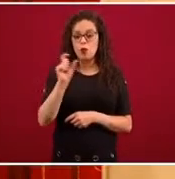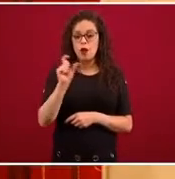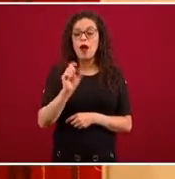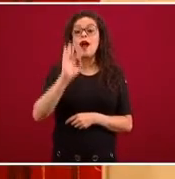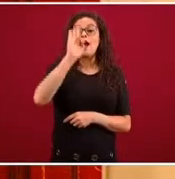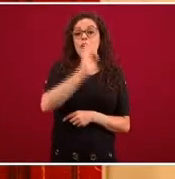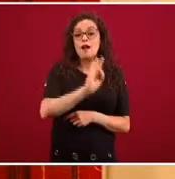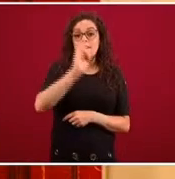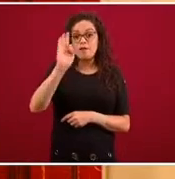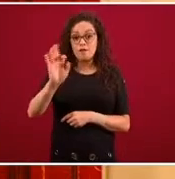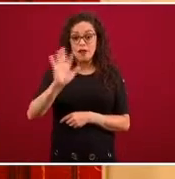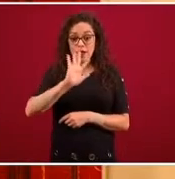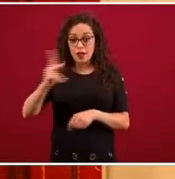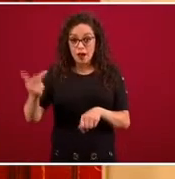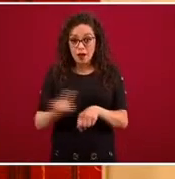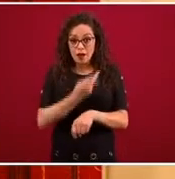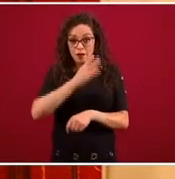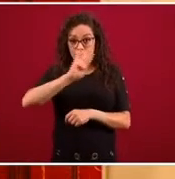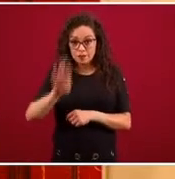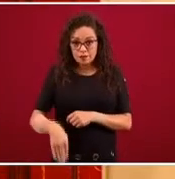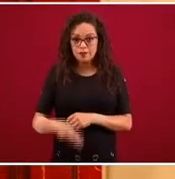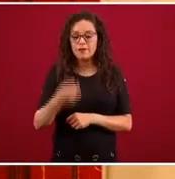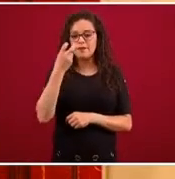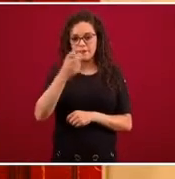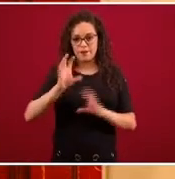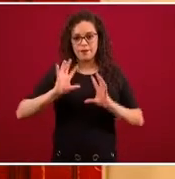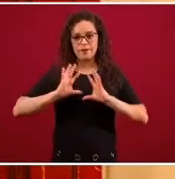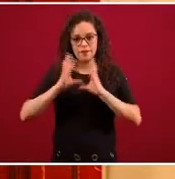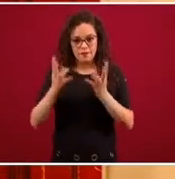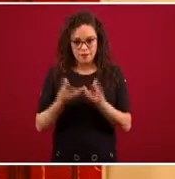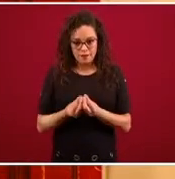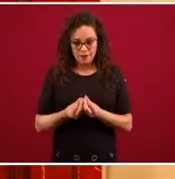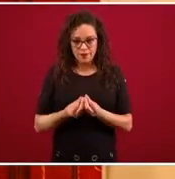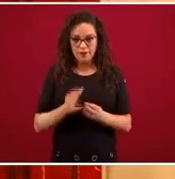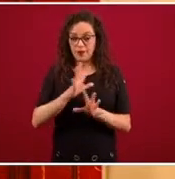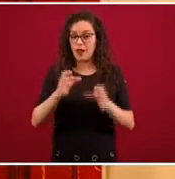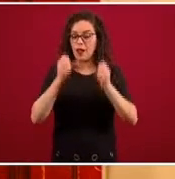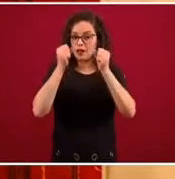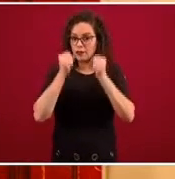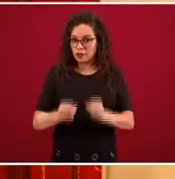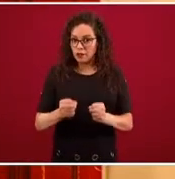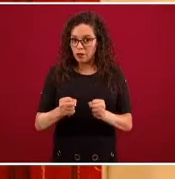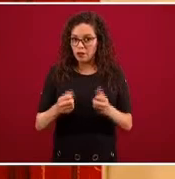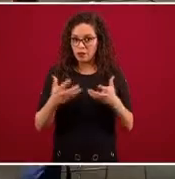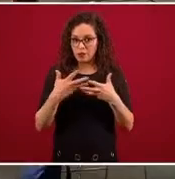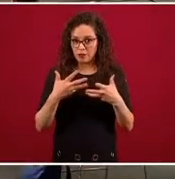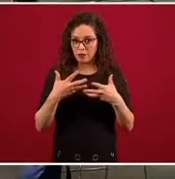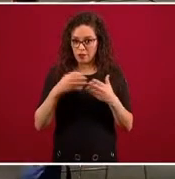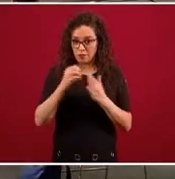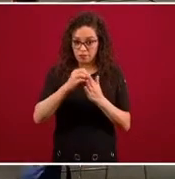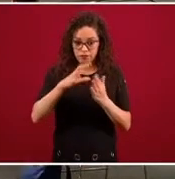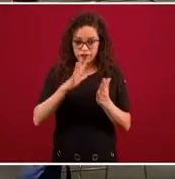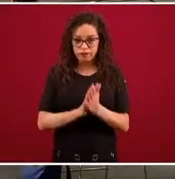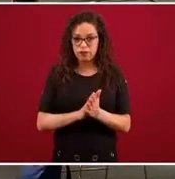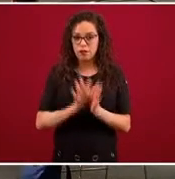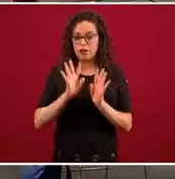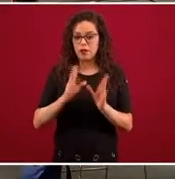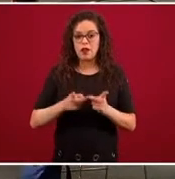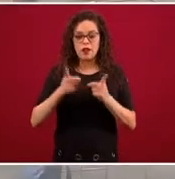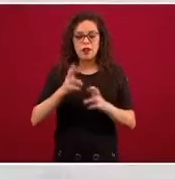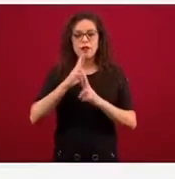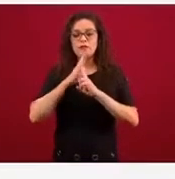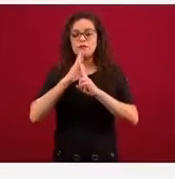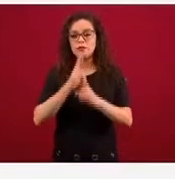¿sí? Pero Now, además de besides las just defunciones que en su being momento son confirmed deaths, confirmadas, o sea, es decir, que ya that tienen means un a positive resultado result